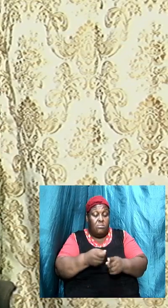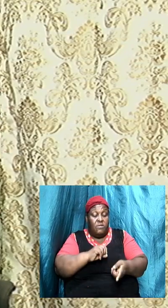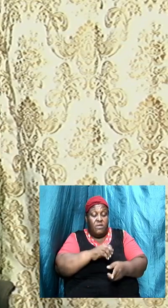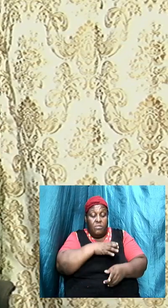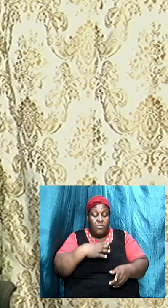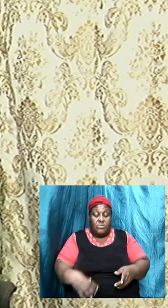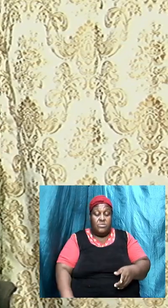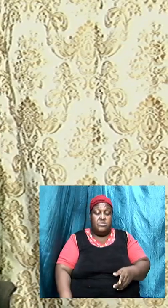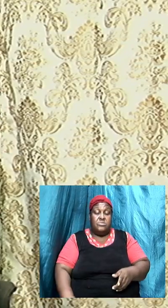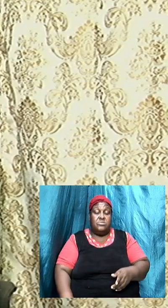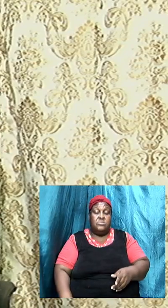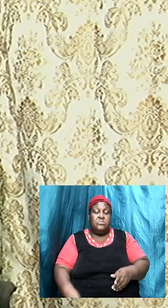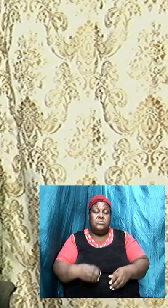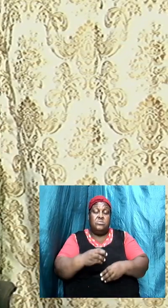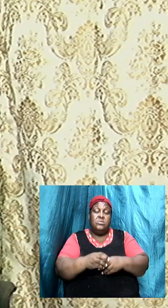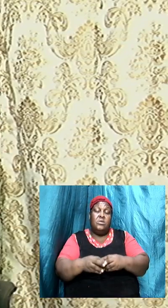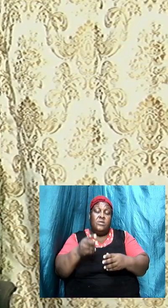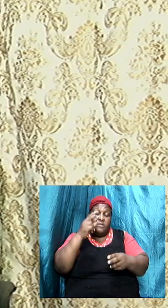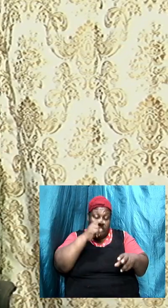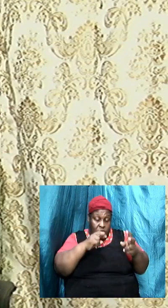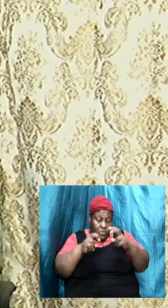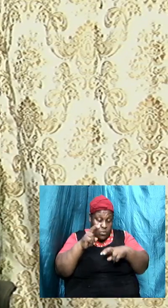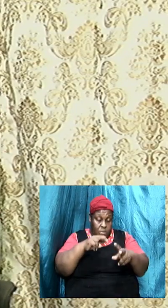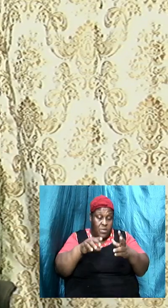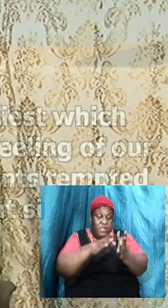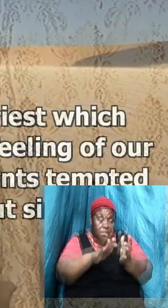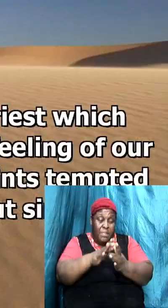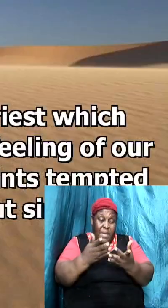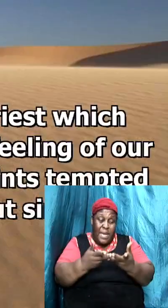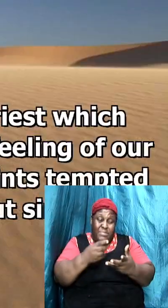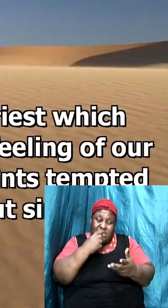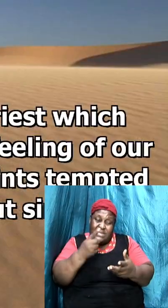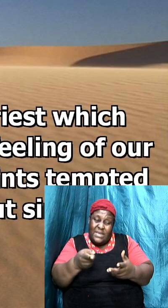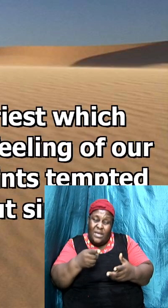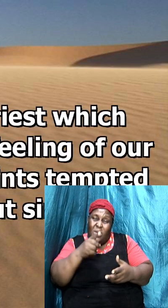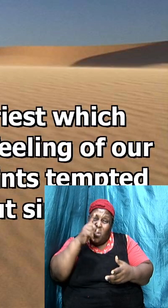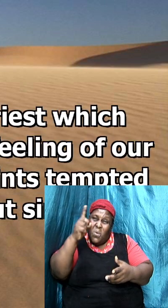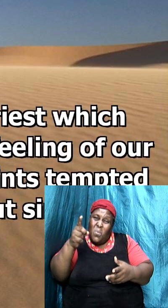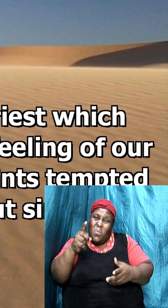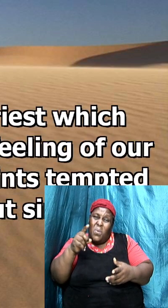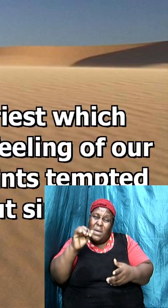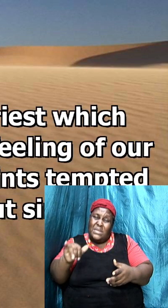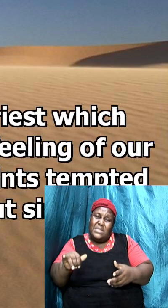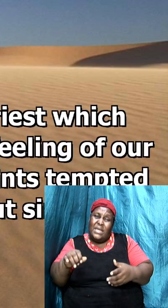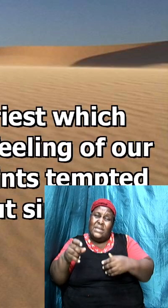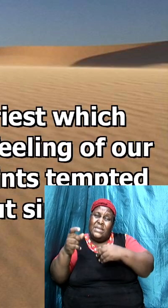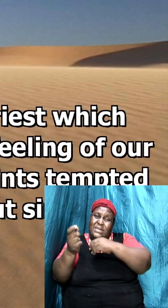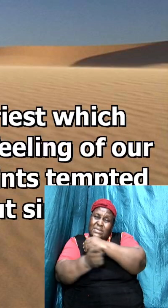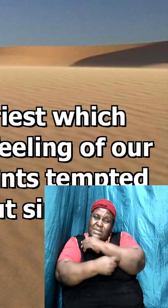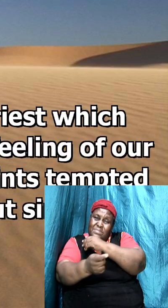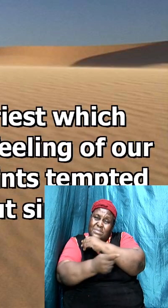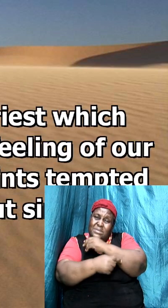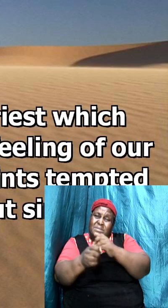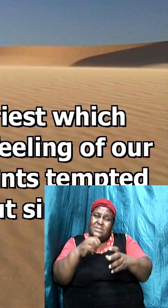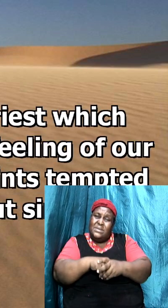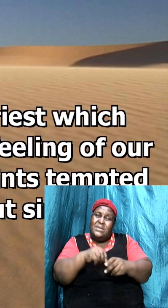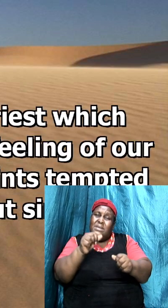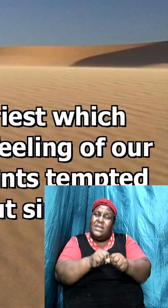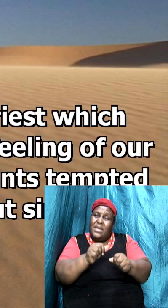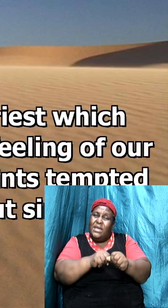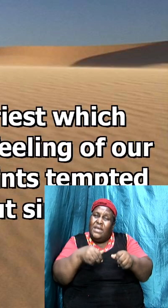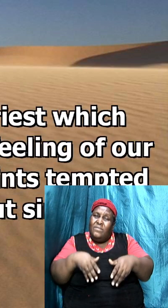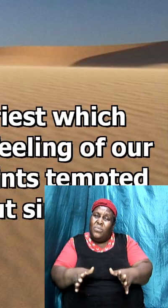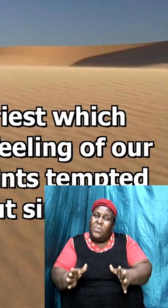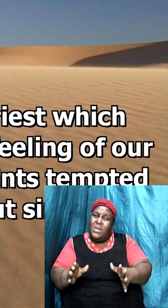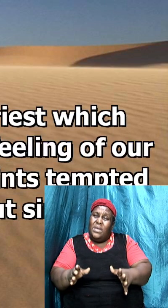the Bible says, we have one who has been tempted in every way,